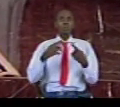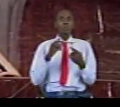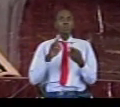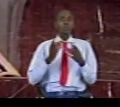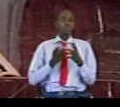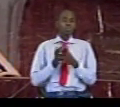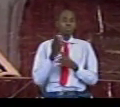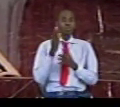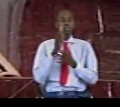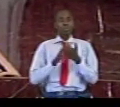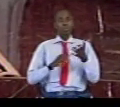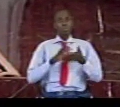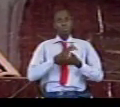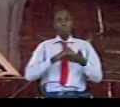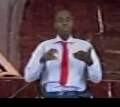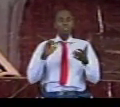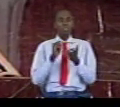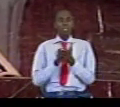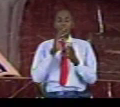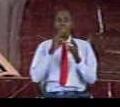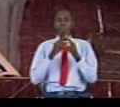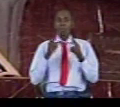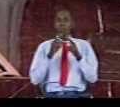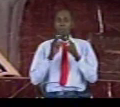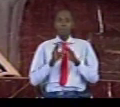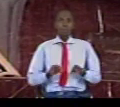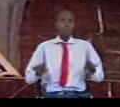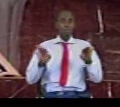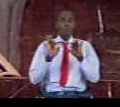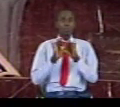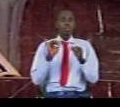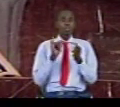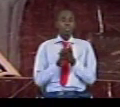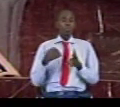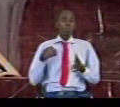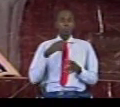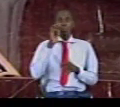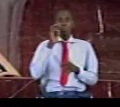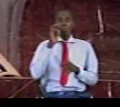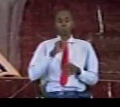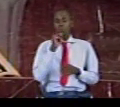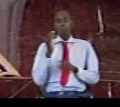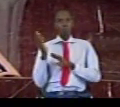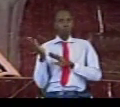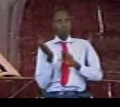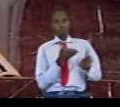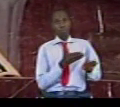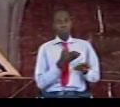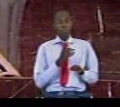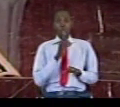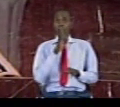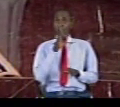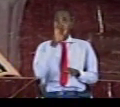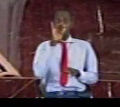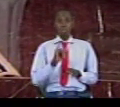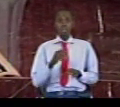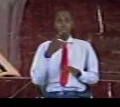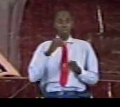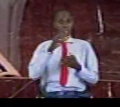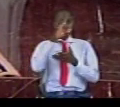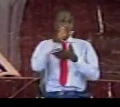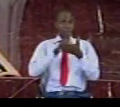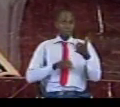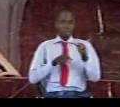are very, very essential. We shouldn't overlook. Actually, the chapter highlights an important